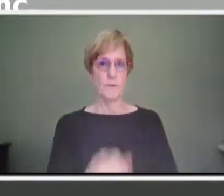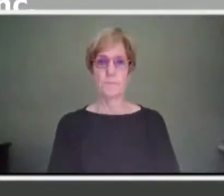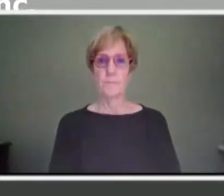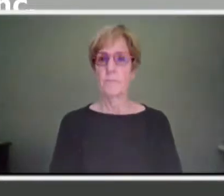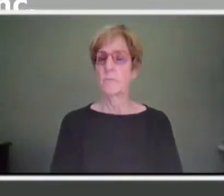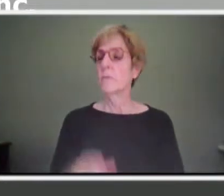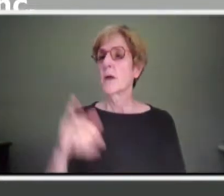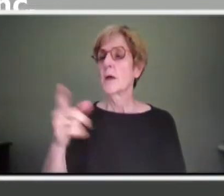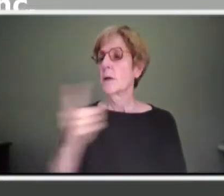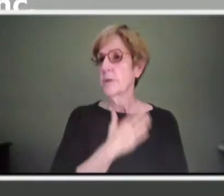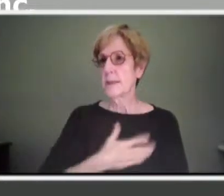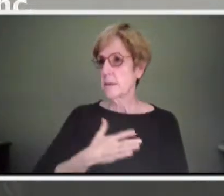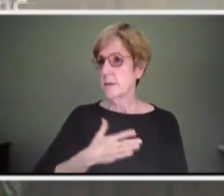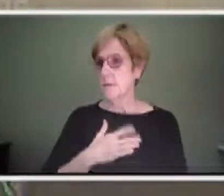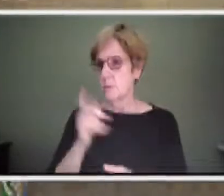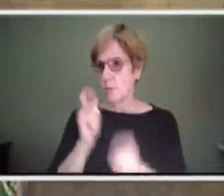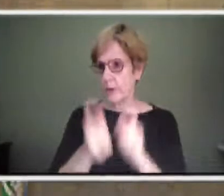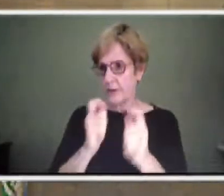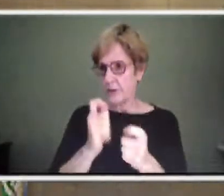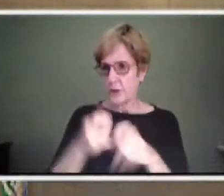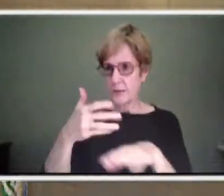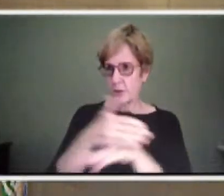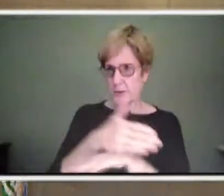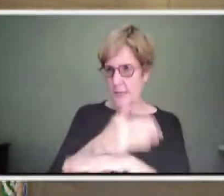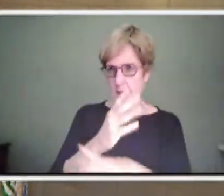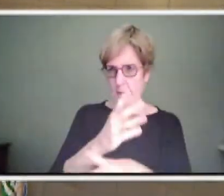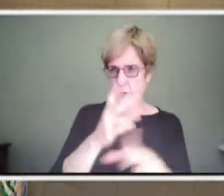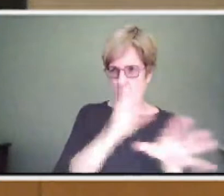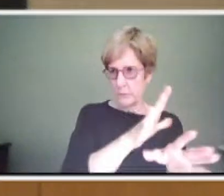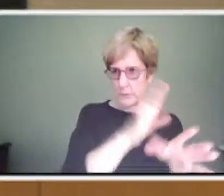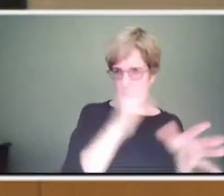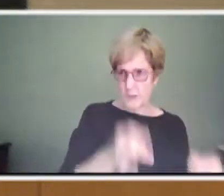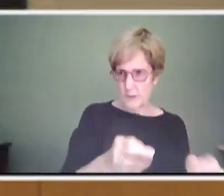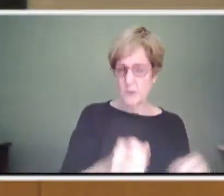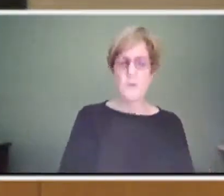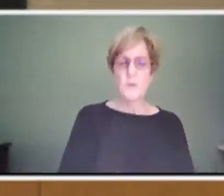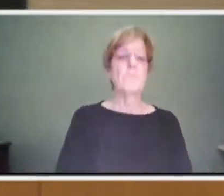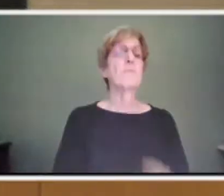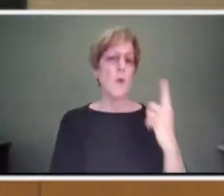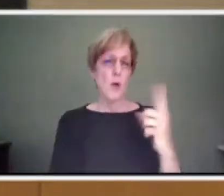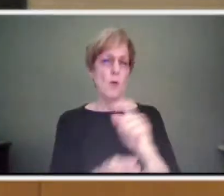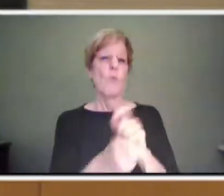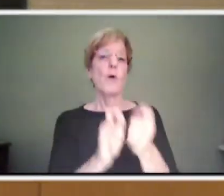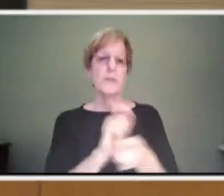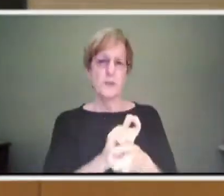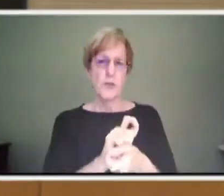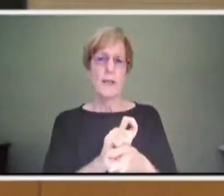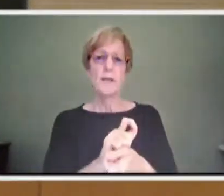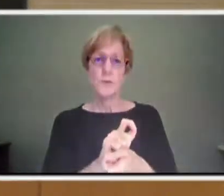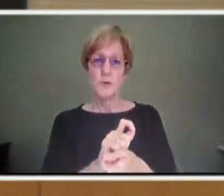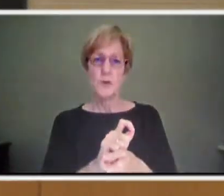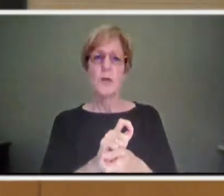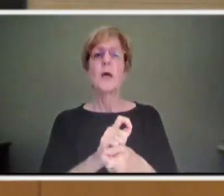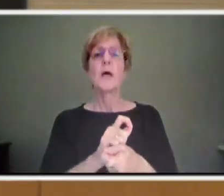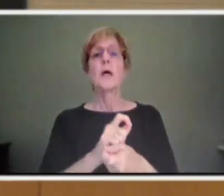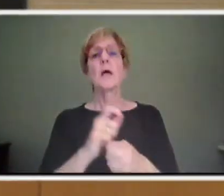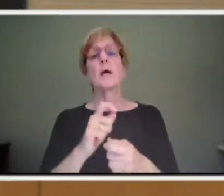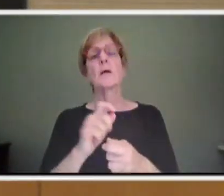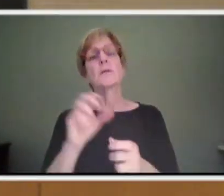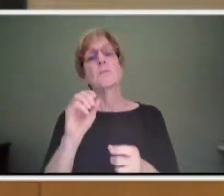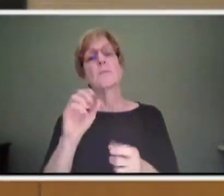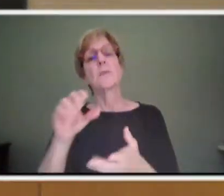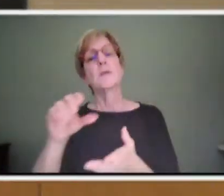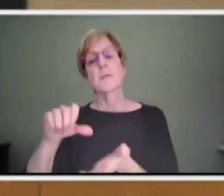tell us about the changes after the zoning committee's decision? Sure. There was one change. It has to do with construction of some off-site sidewalk to